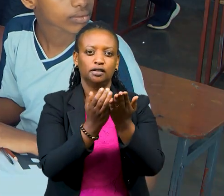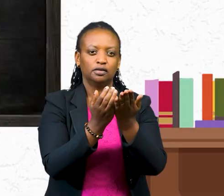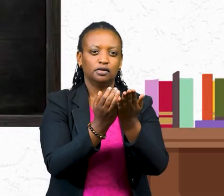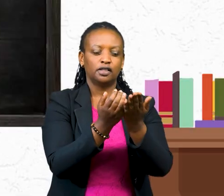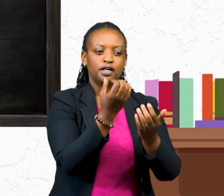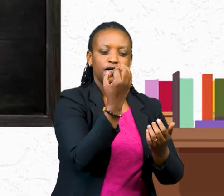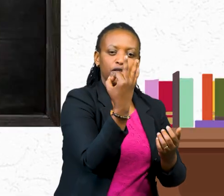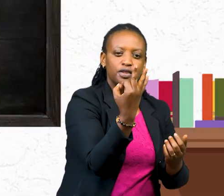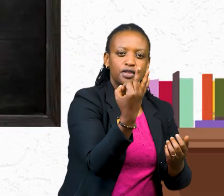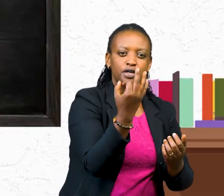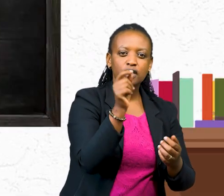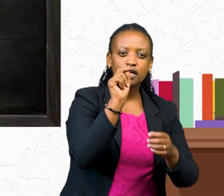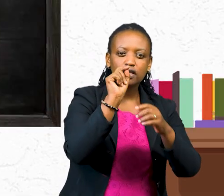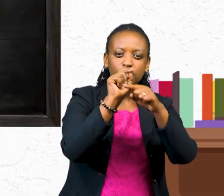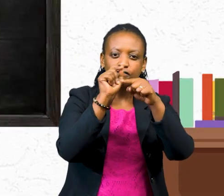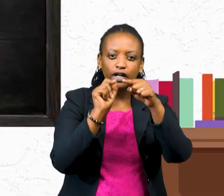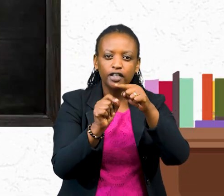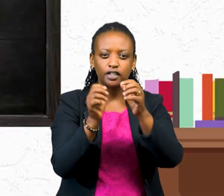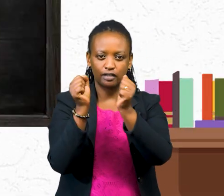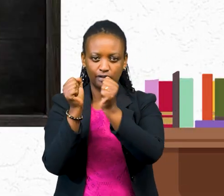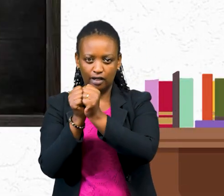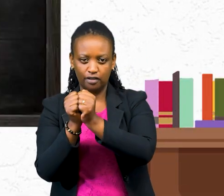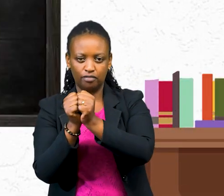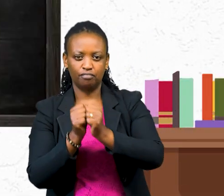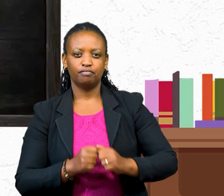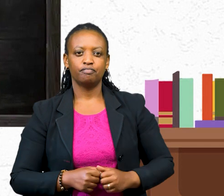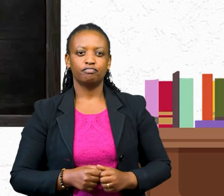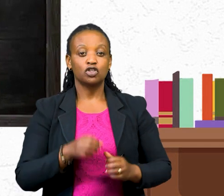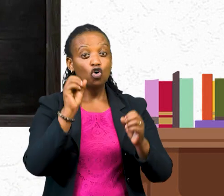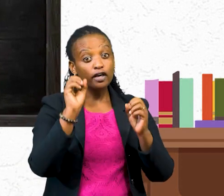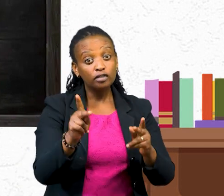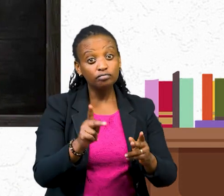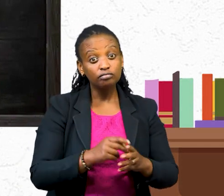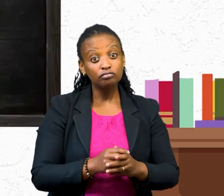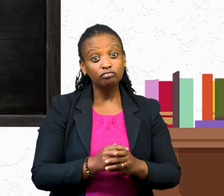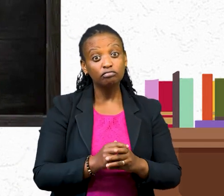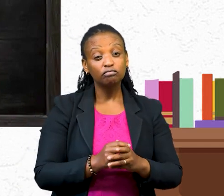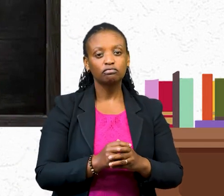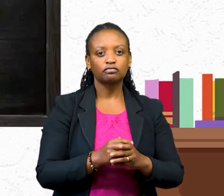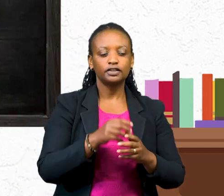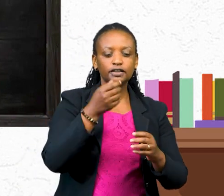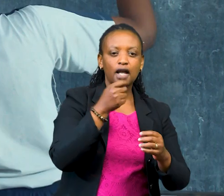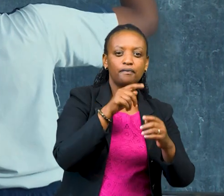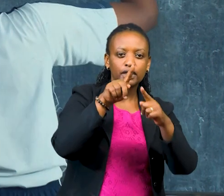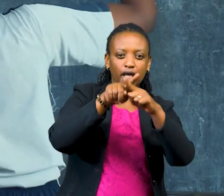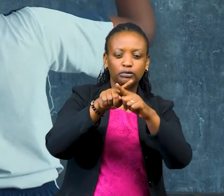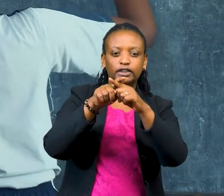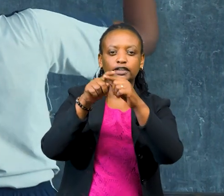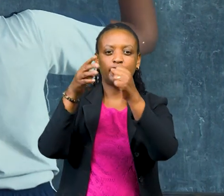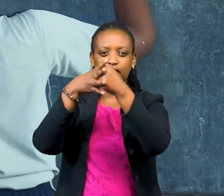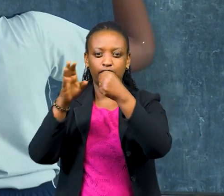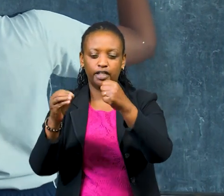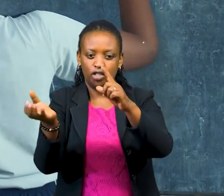books. Then 3 divided by 10. Okay? That fraction then times